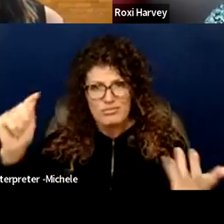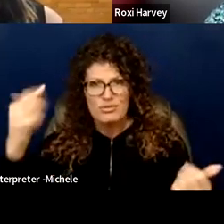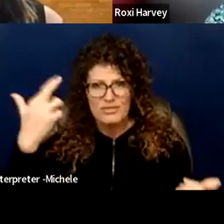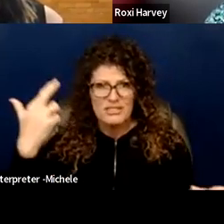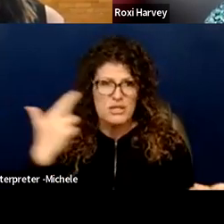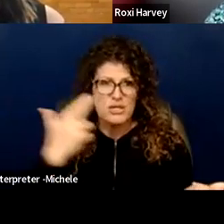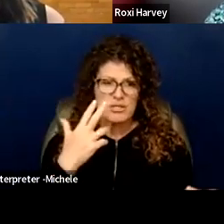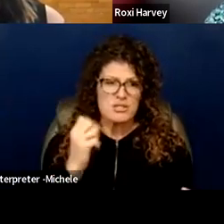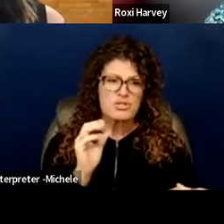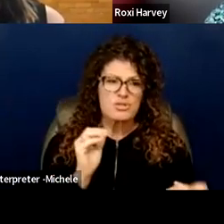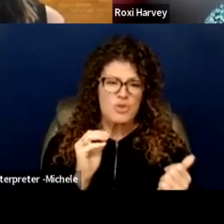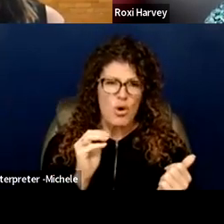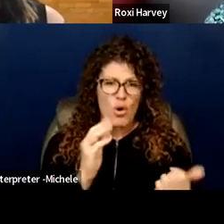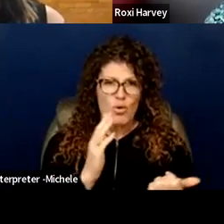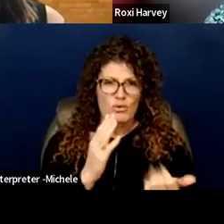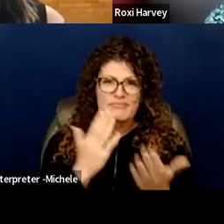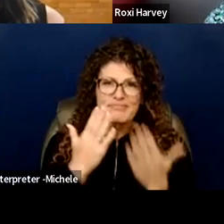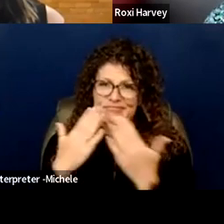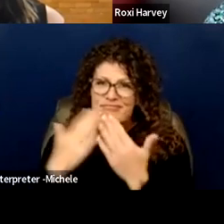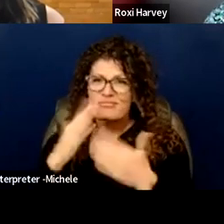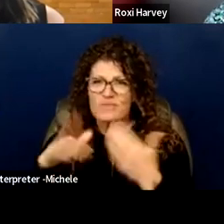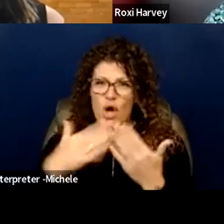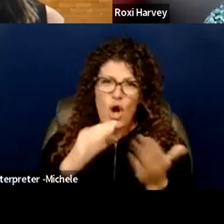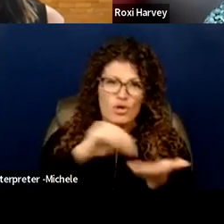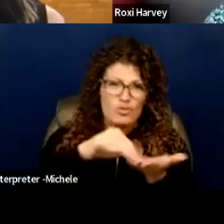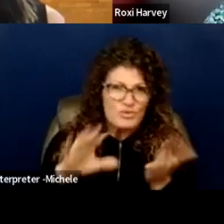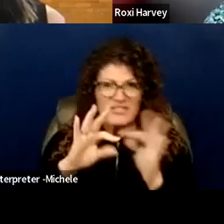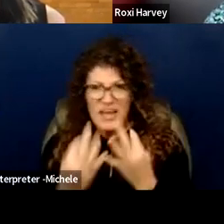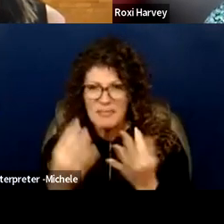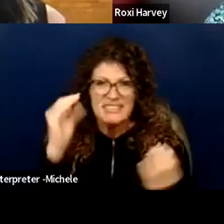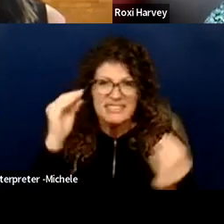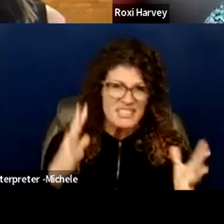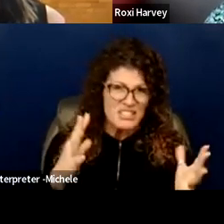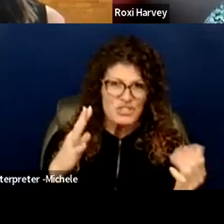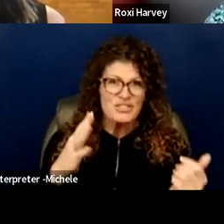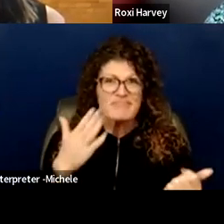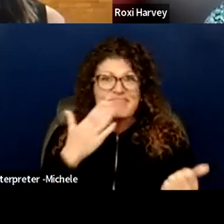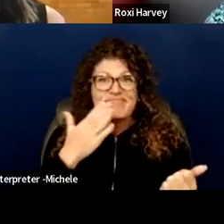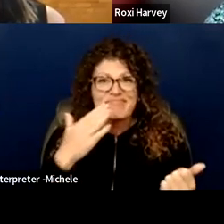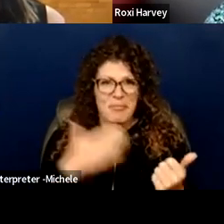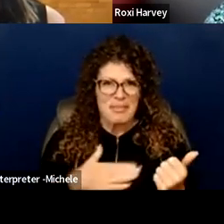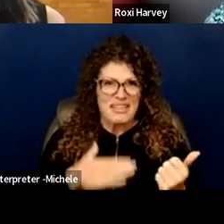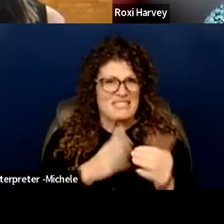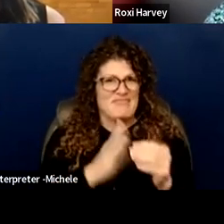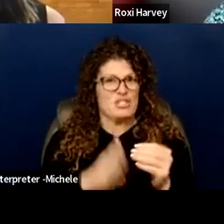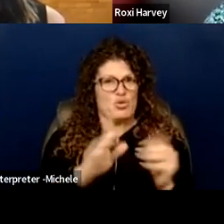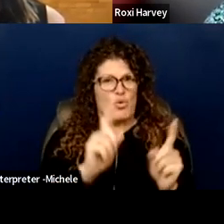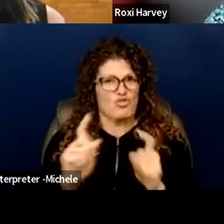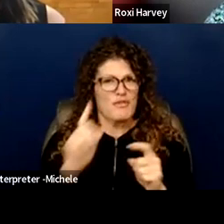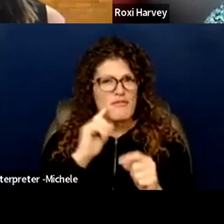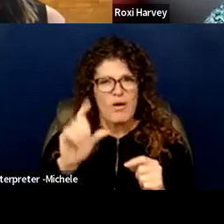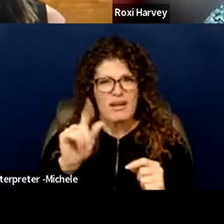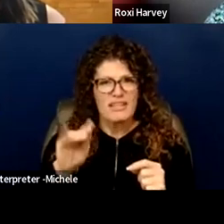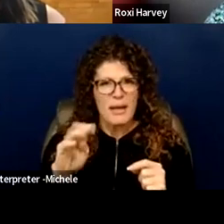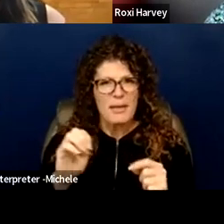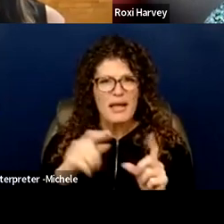out to all the families and teachers and students listening right now, go ahead and complete your climate survey as well, but that could lead to a